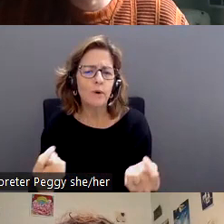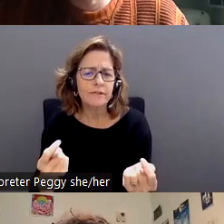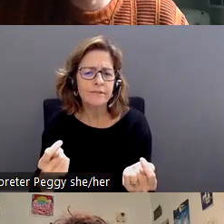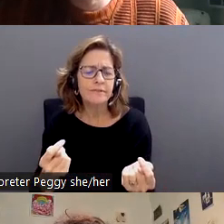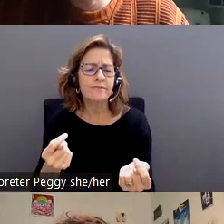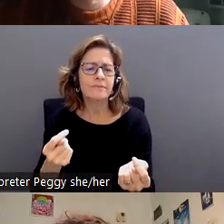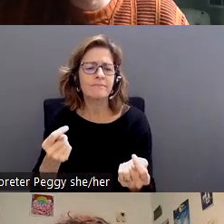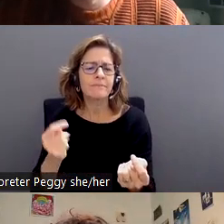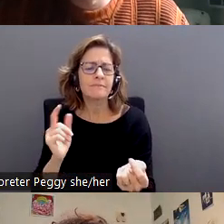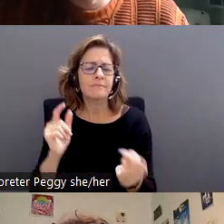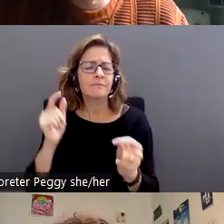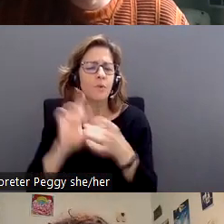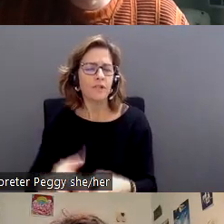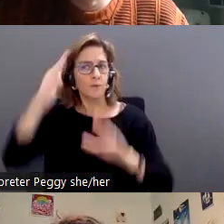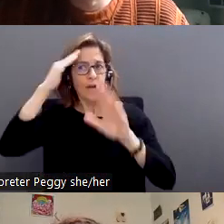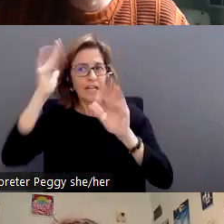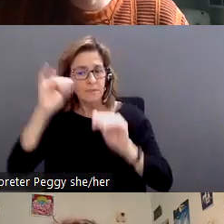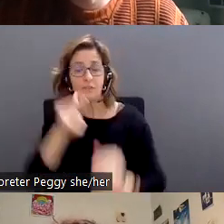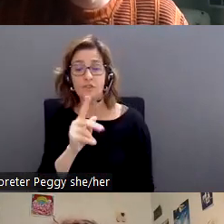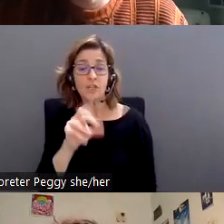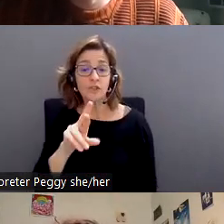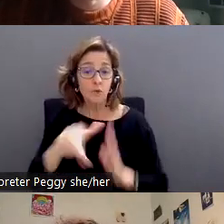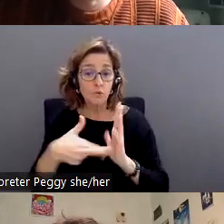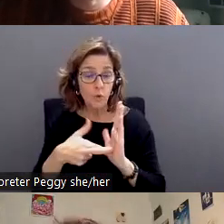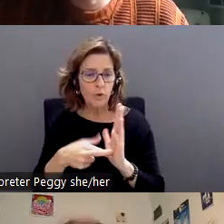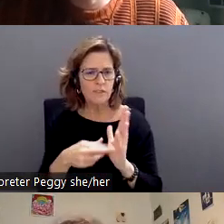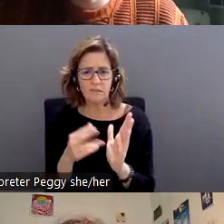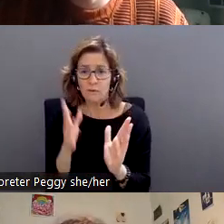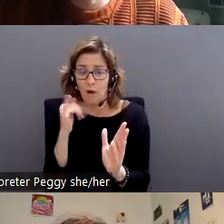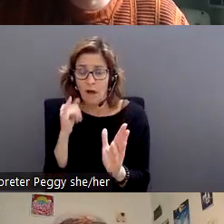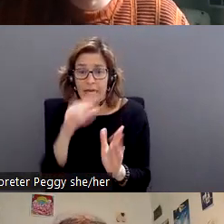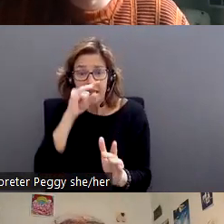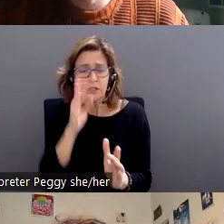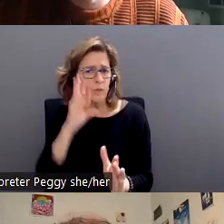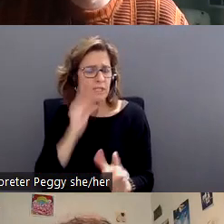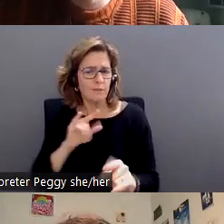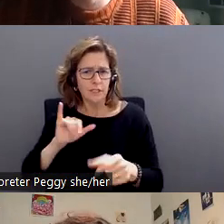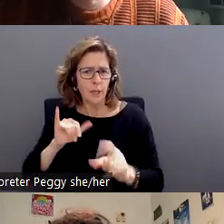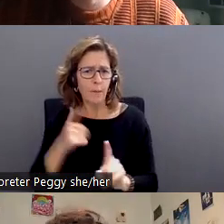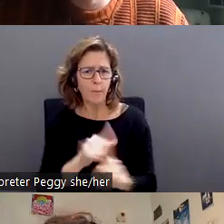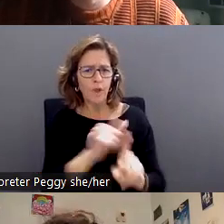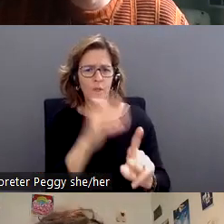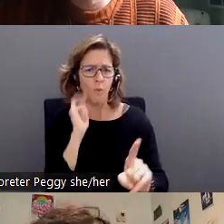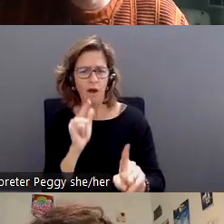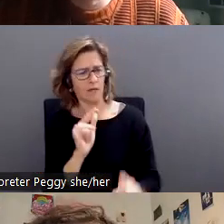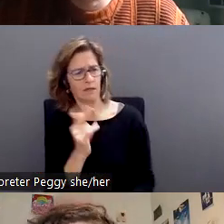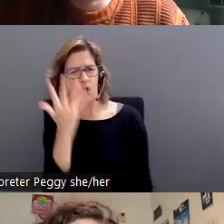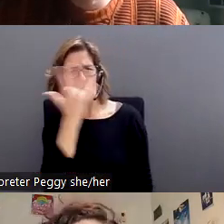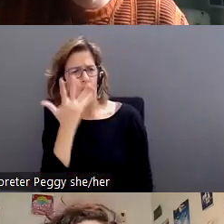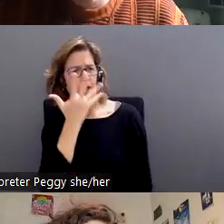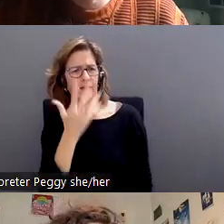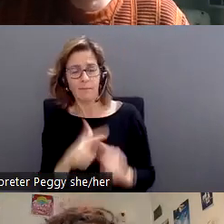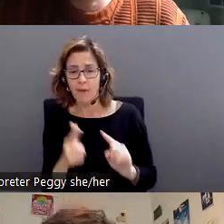sexuality, the expectations of gender roles, of the space that someone will take up. And then, of course, when we're talking about